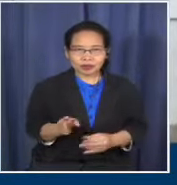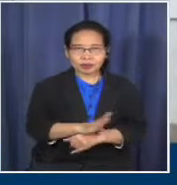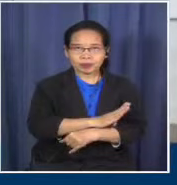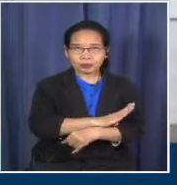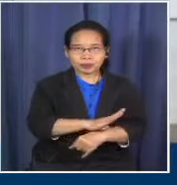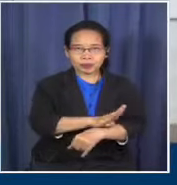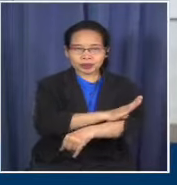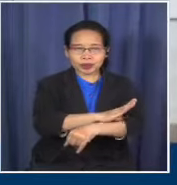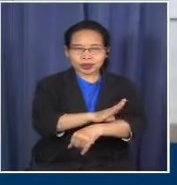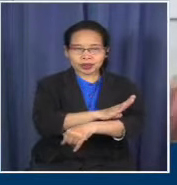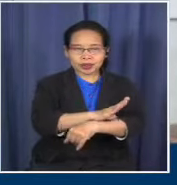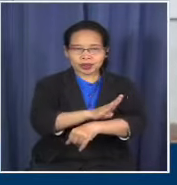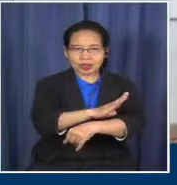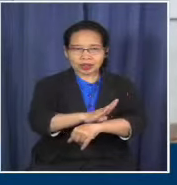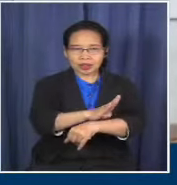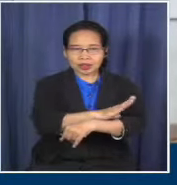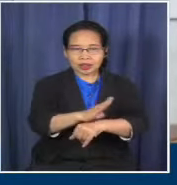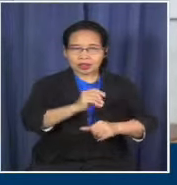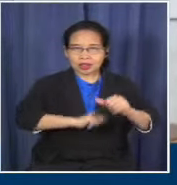One more thing